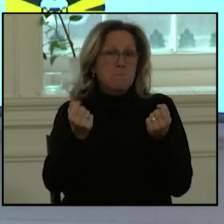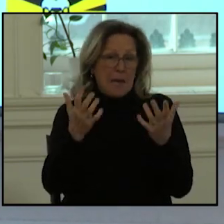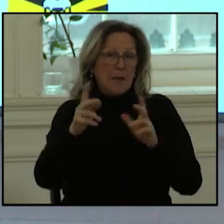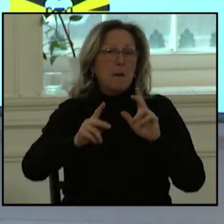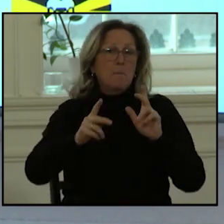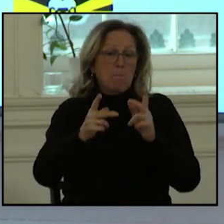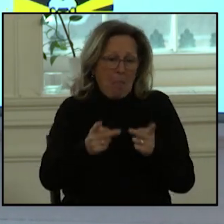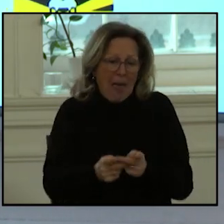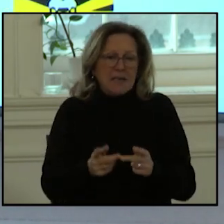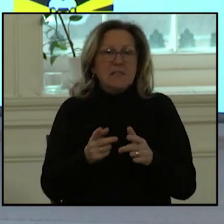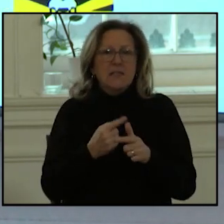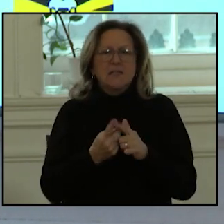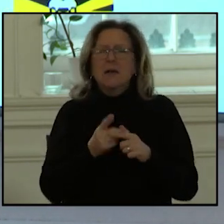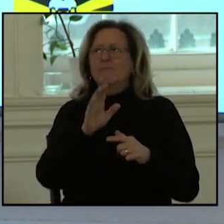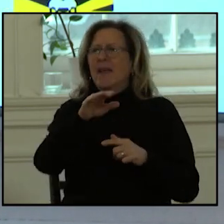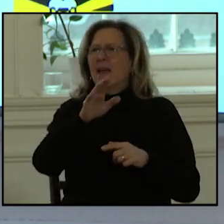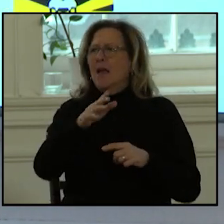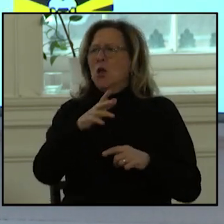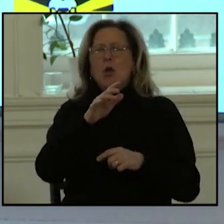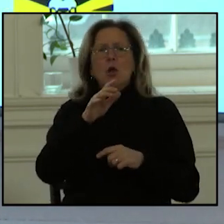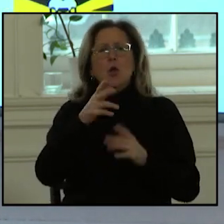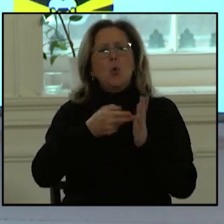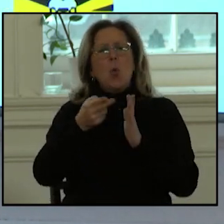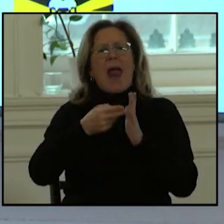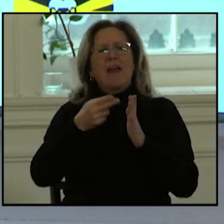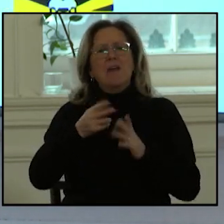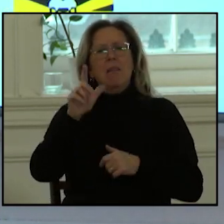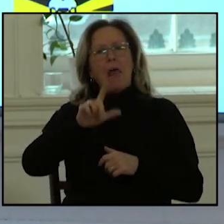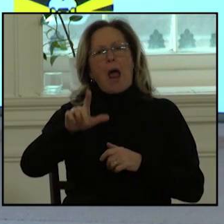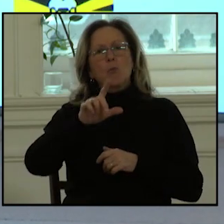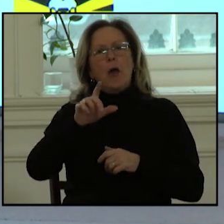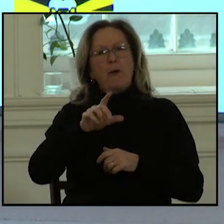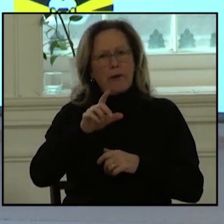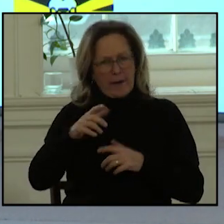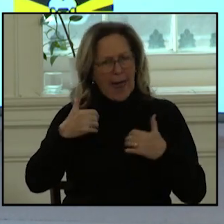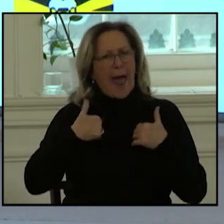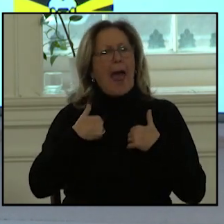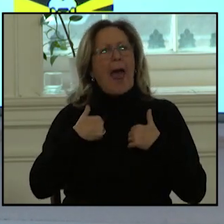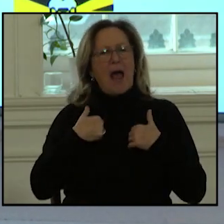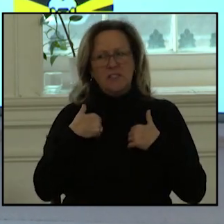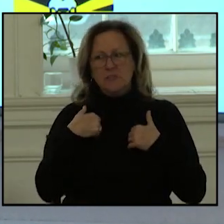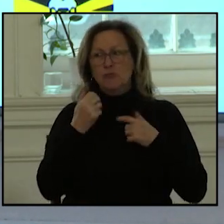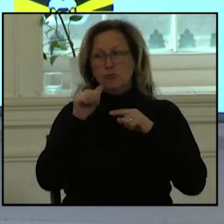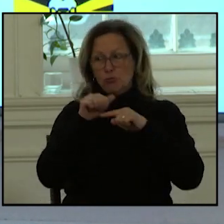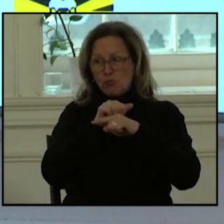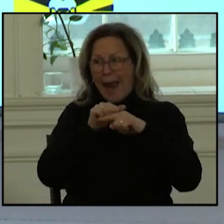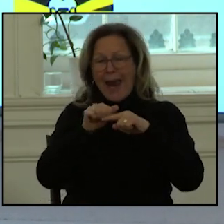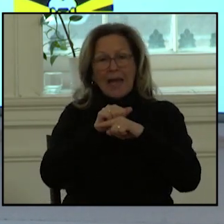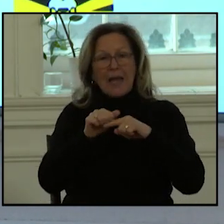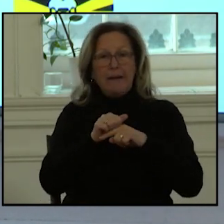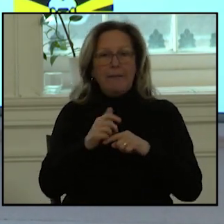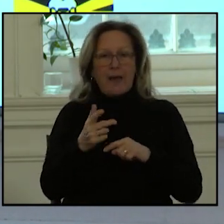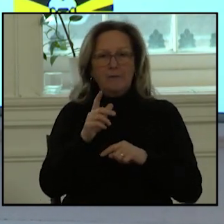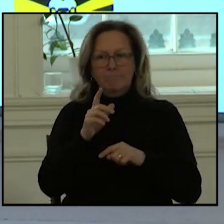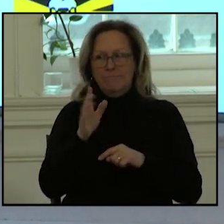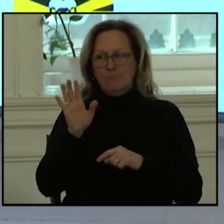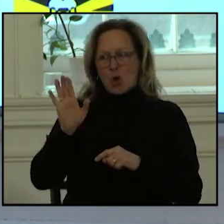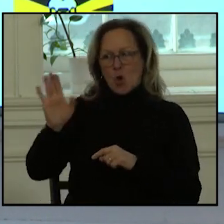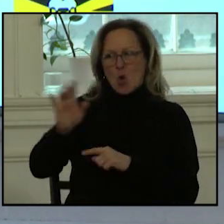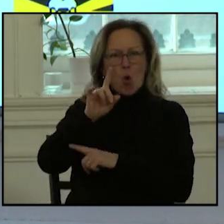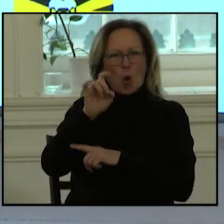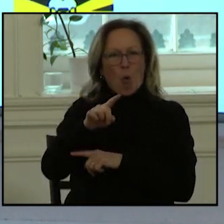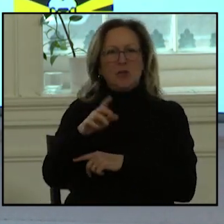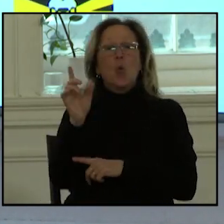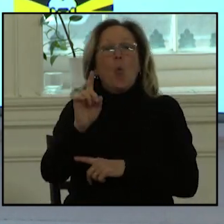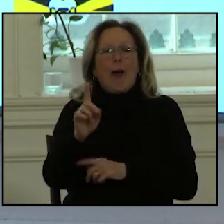teachings. I mean, New Haven Library has had a couple of trainings on where to start, for